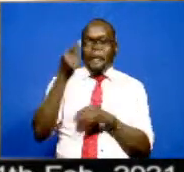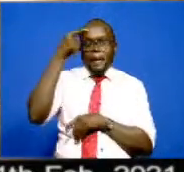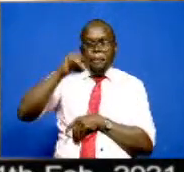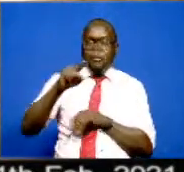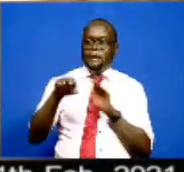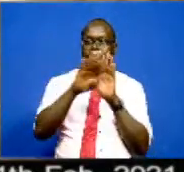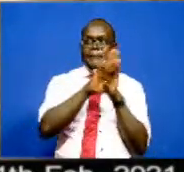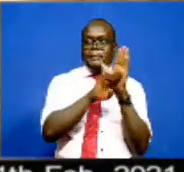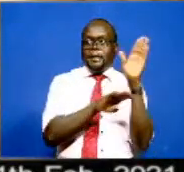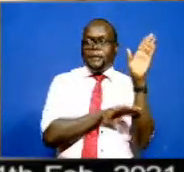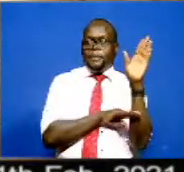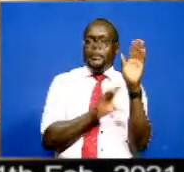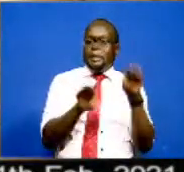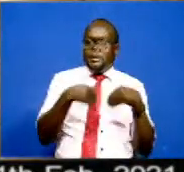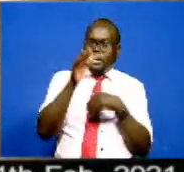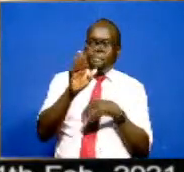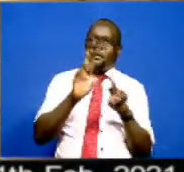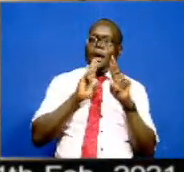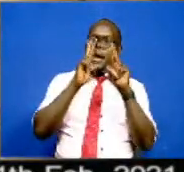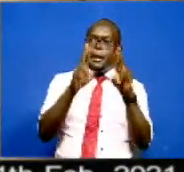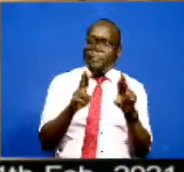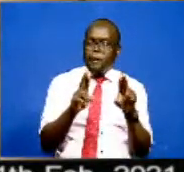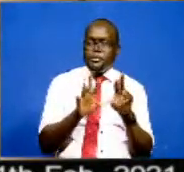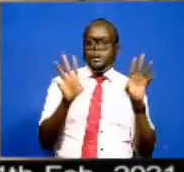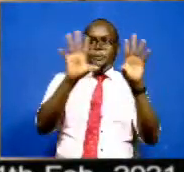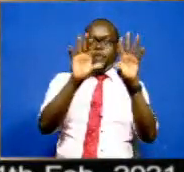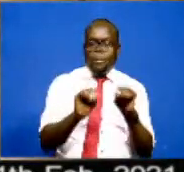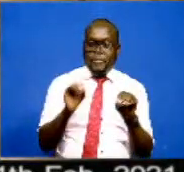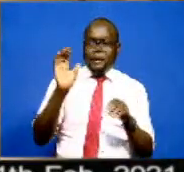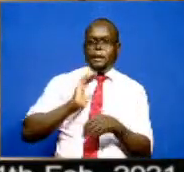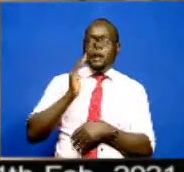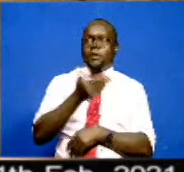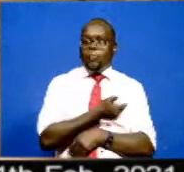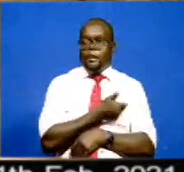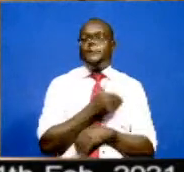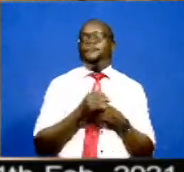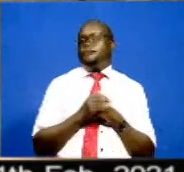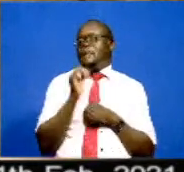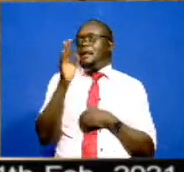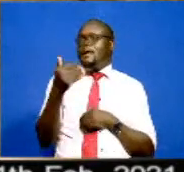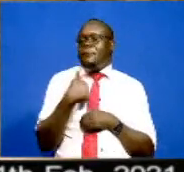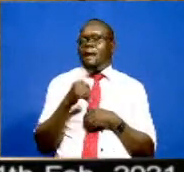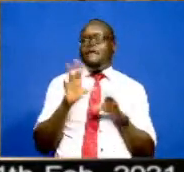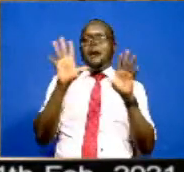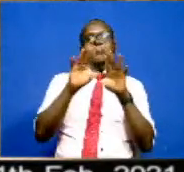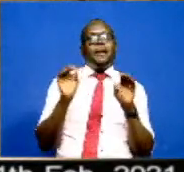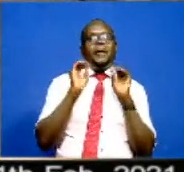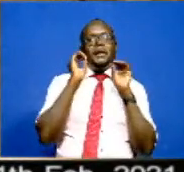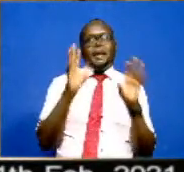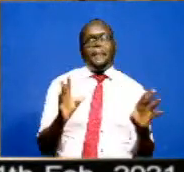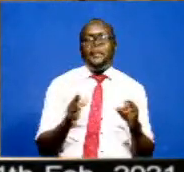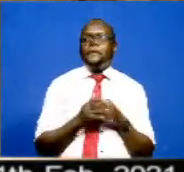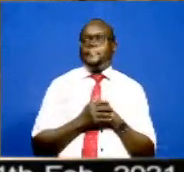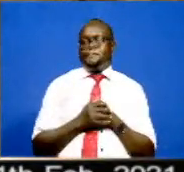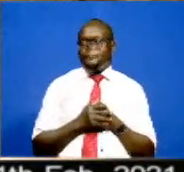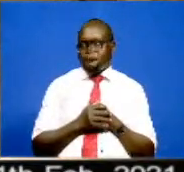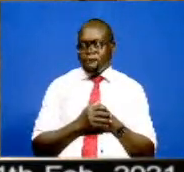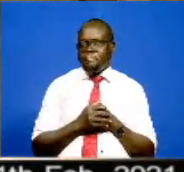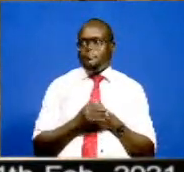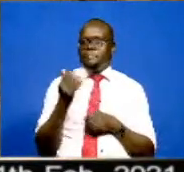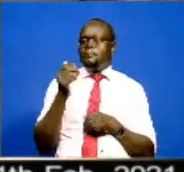statement, and give your reports to the Budget and Appropriations Committee. If there's no Budget and Appropriations Committee,